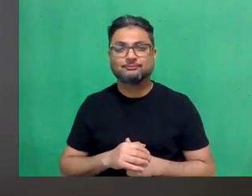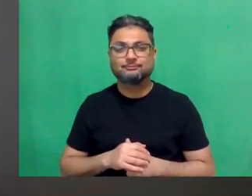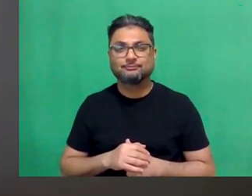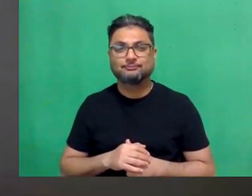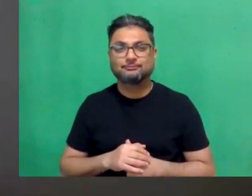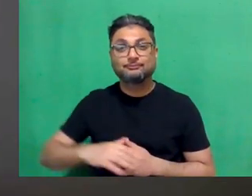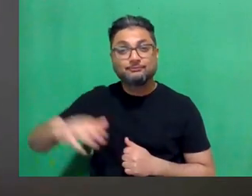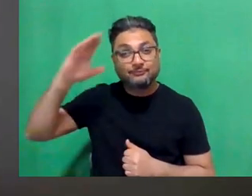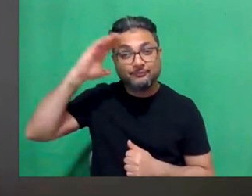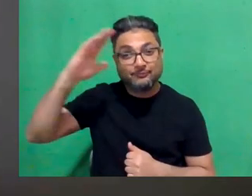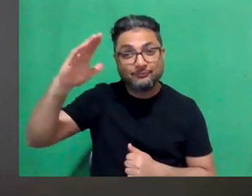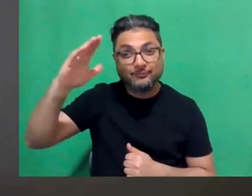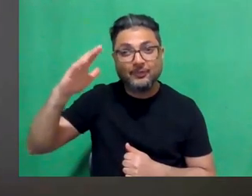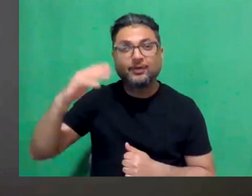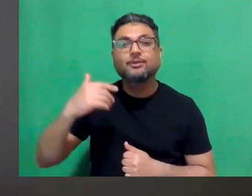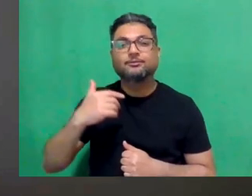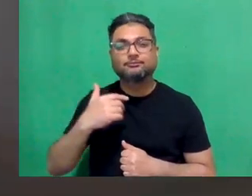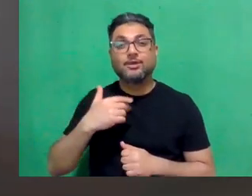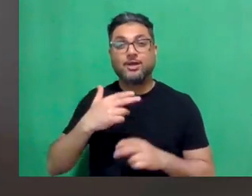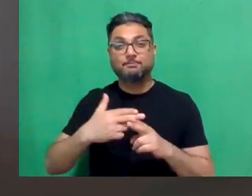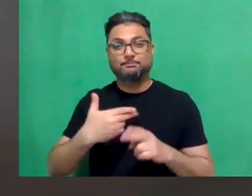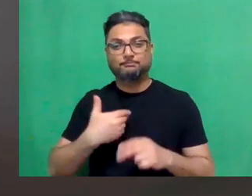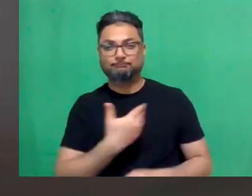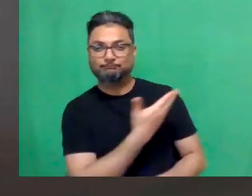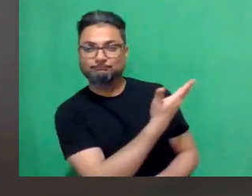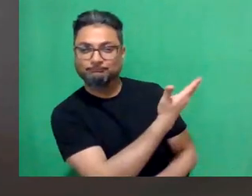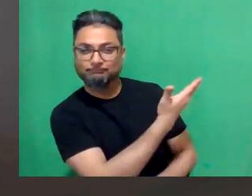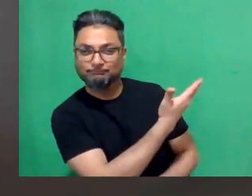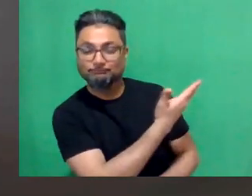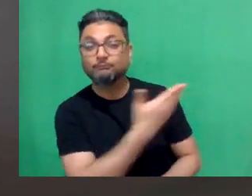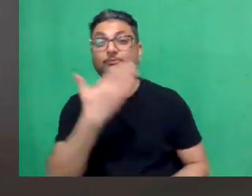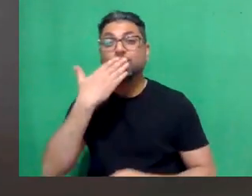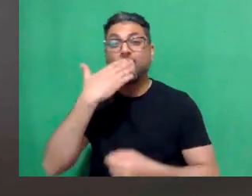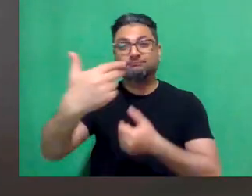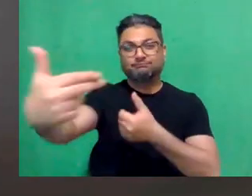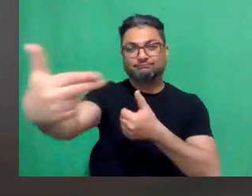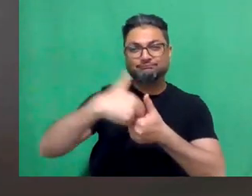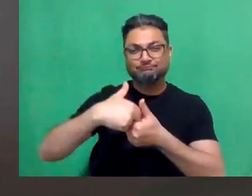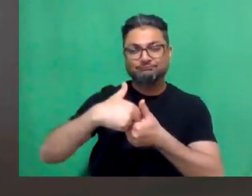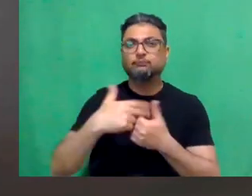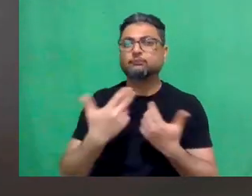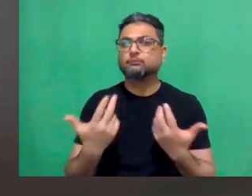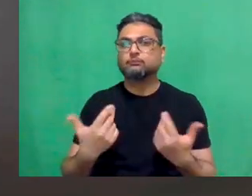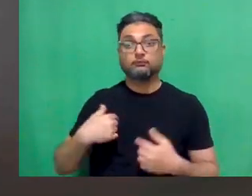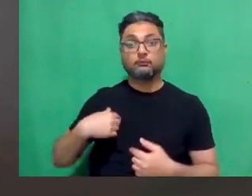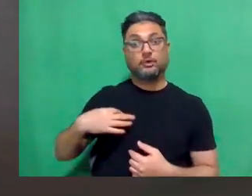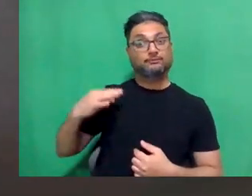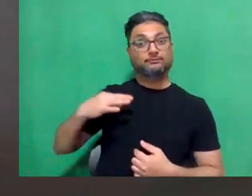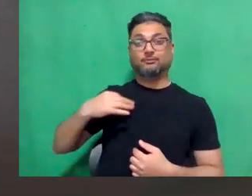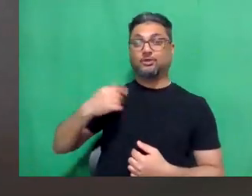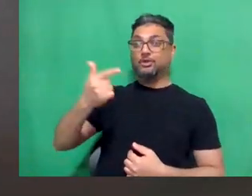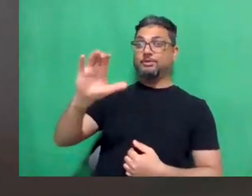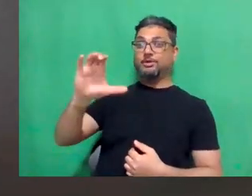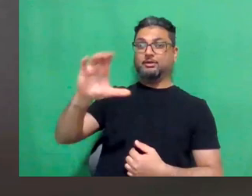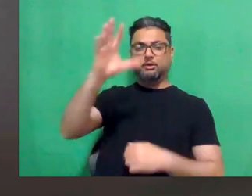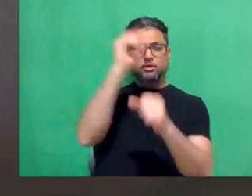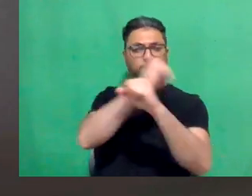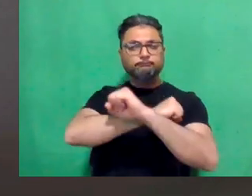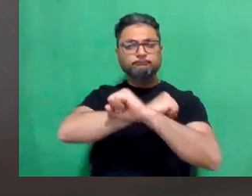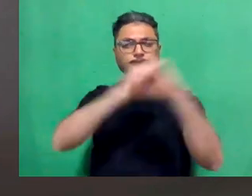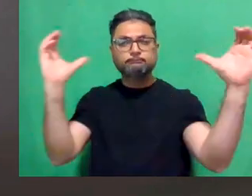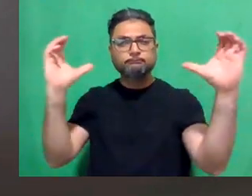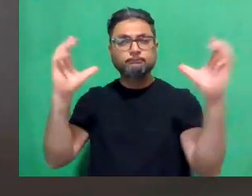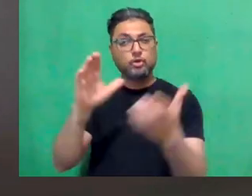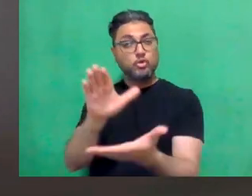Hello everyone, and thank you for joining us. When you first applied to George Brown, you probably didn't know what your educational journey would look